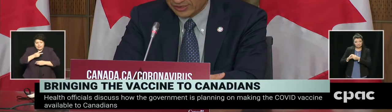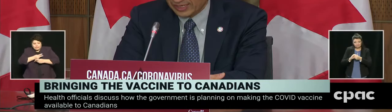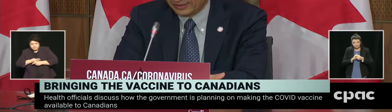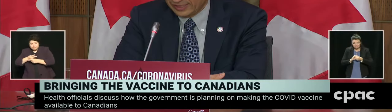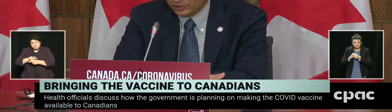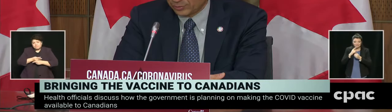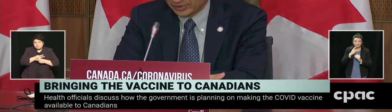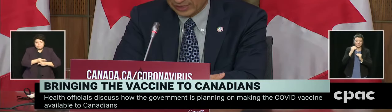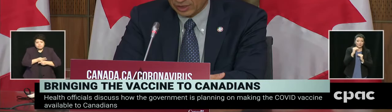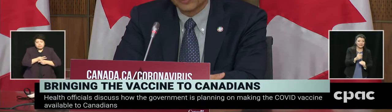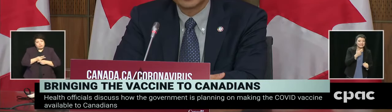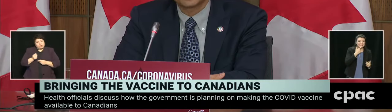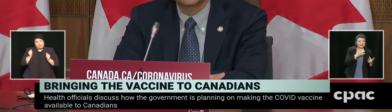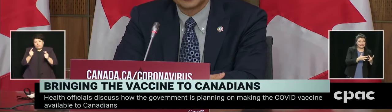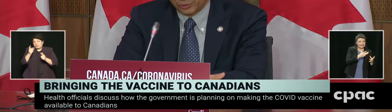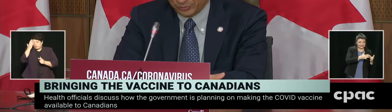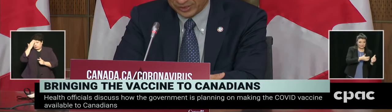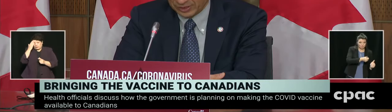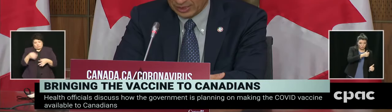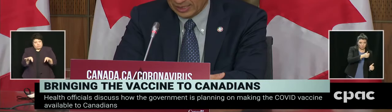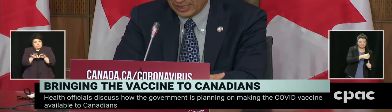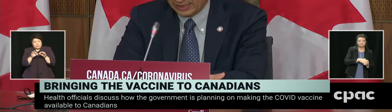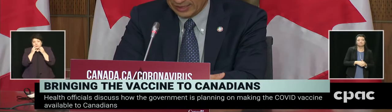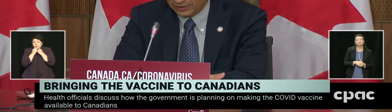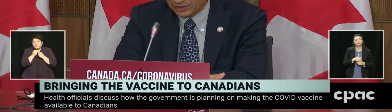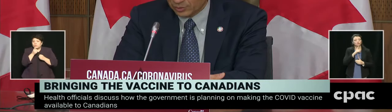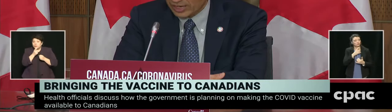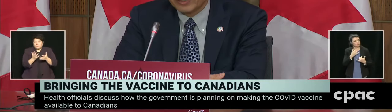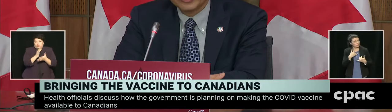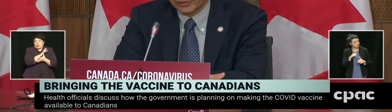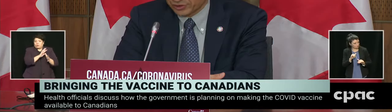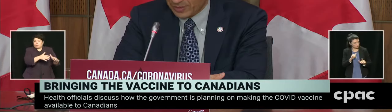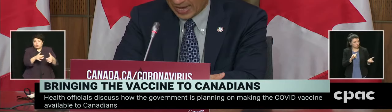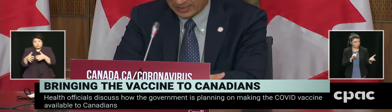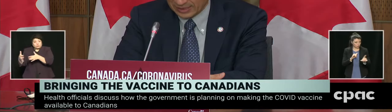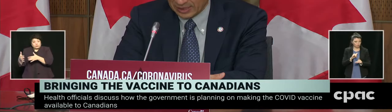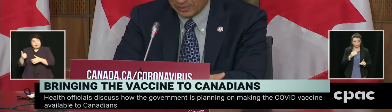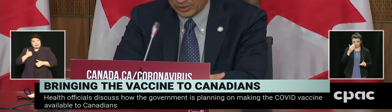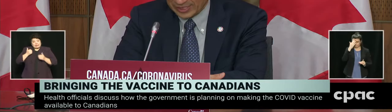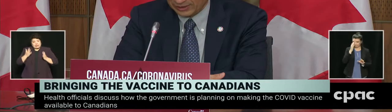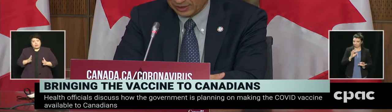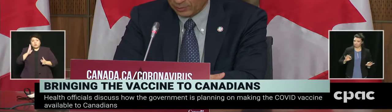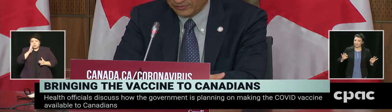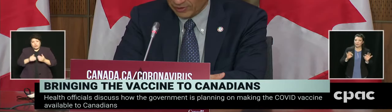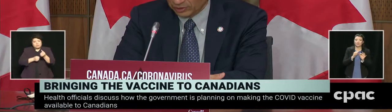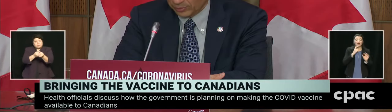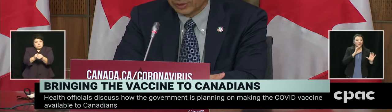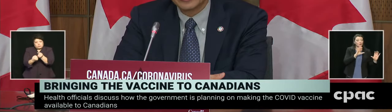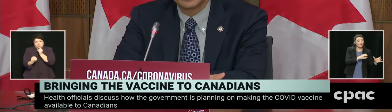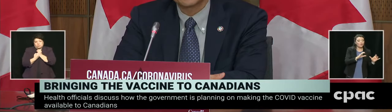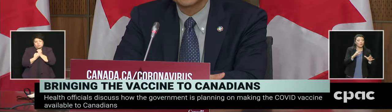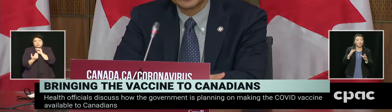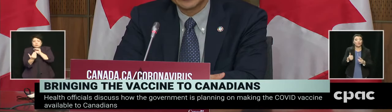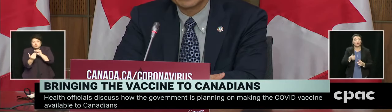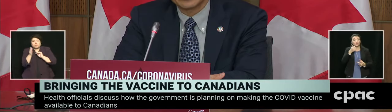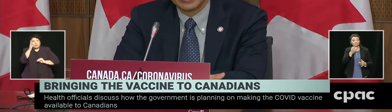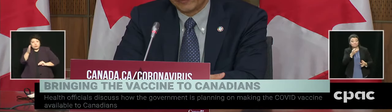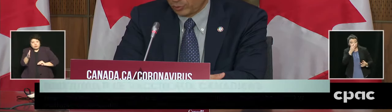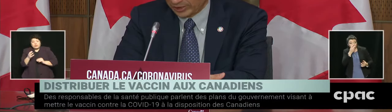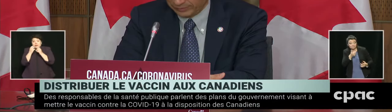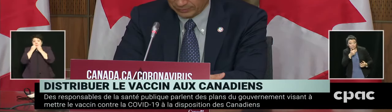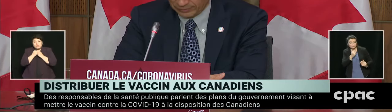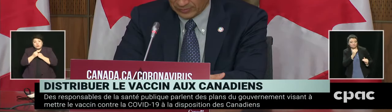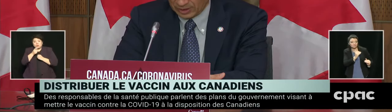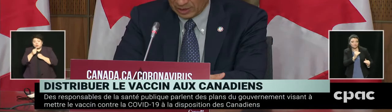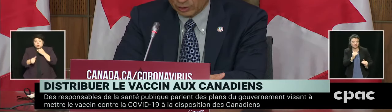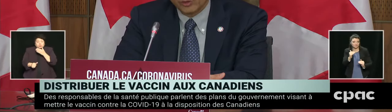to understand the need to protect our priority groups. Canadians will have each other's backs. Protecting the most vulnerable helps protect